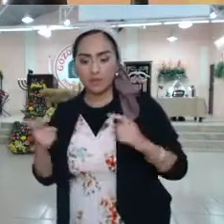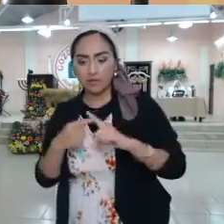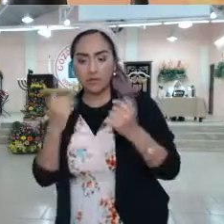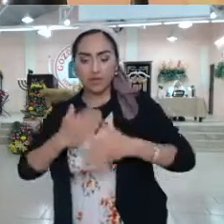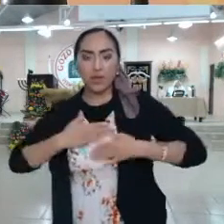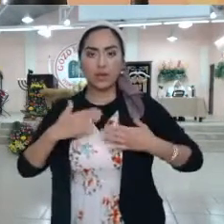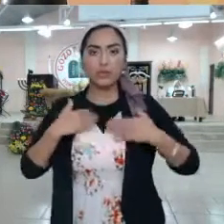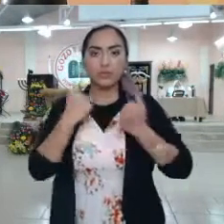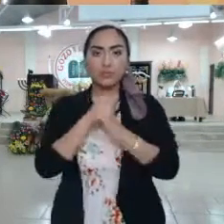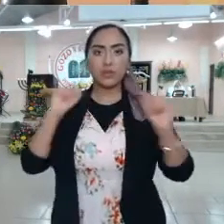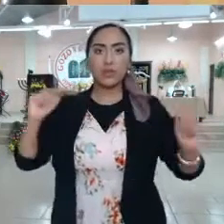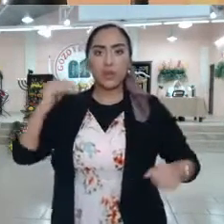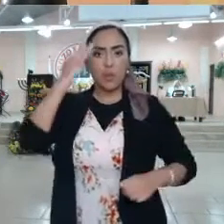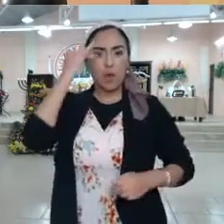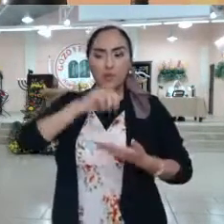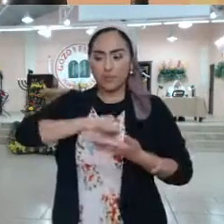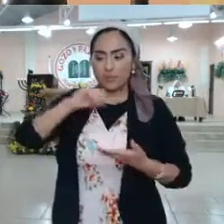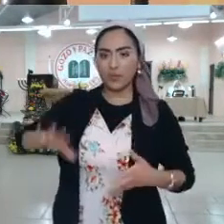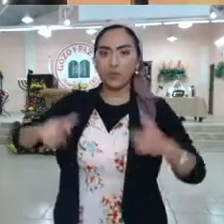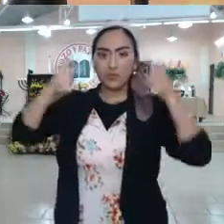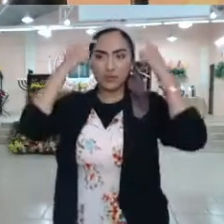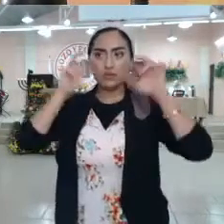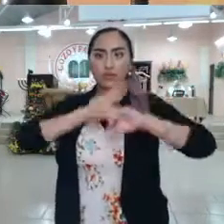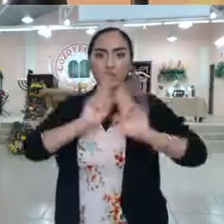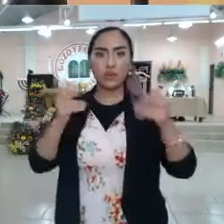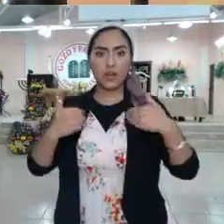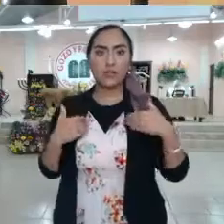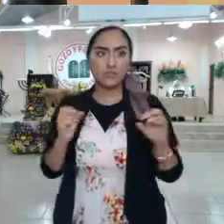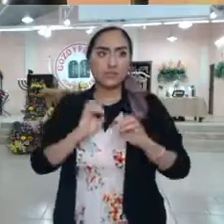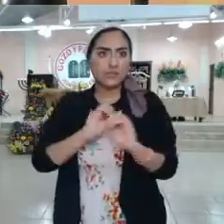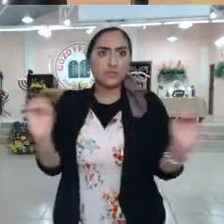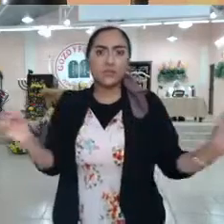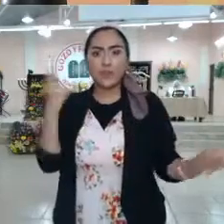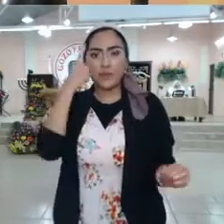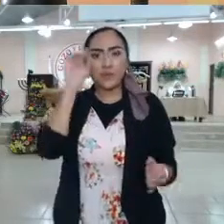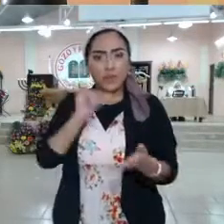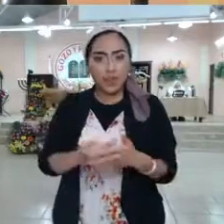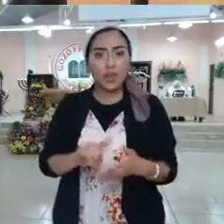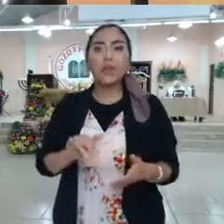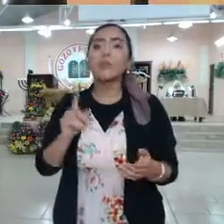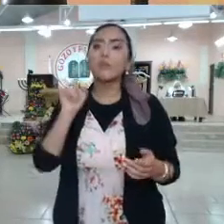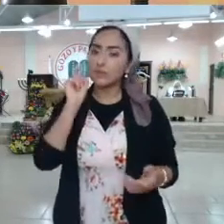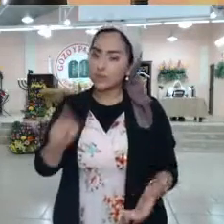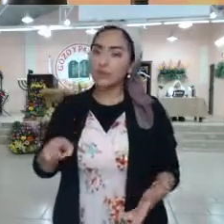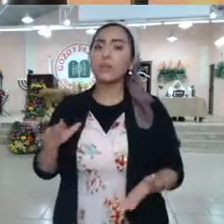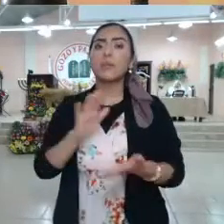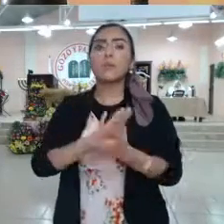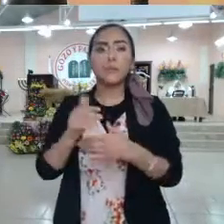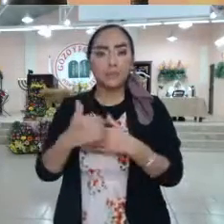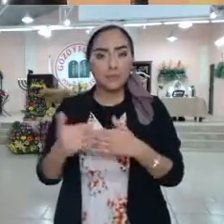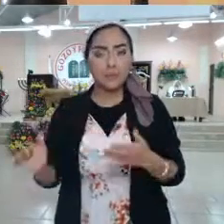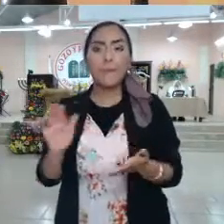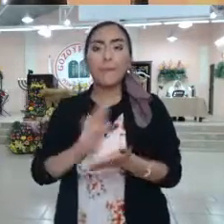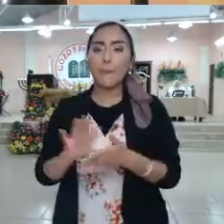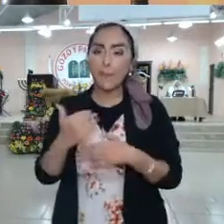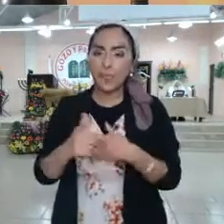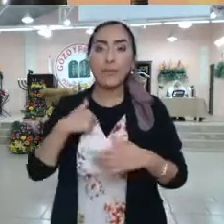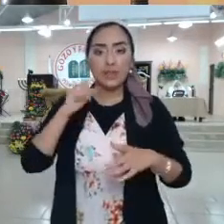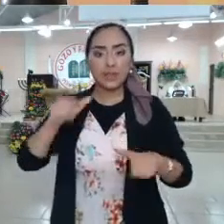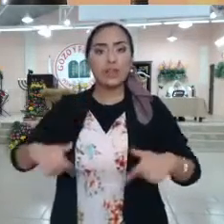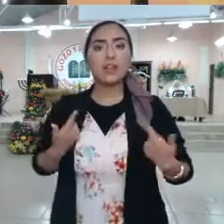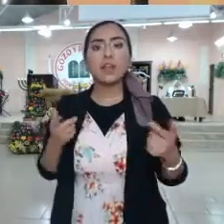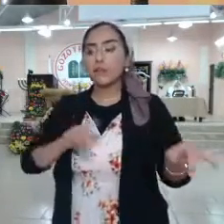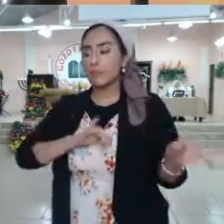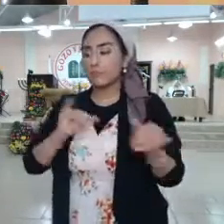Why to be away from the joy of salvation? Why to lose the crown that you already have? There is no reason to do so. So, matzah, to